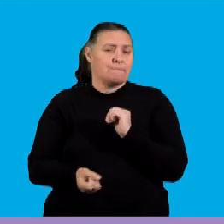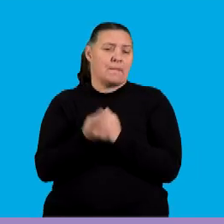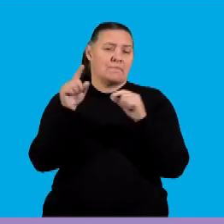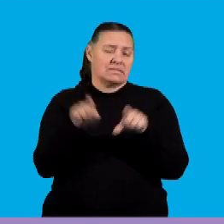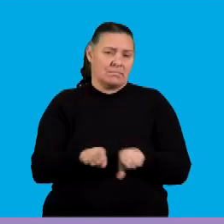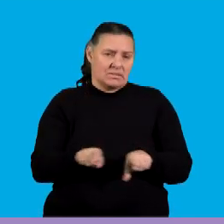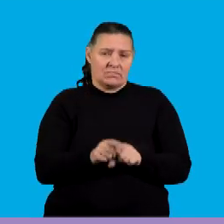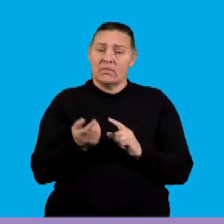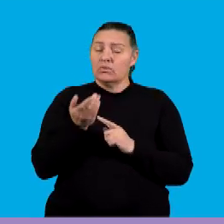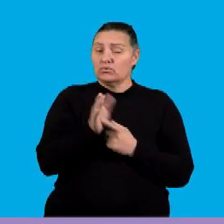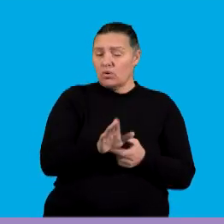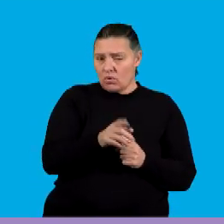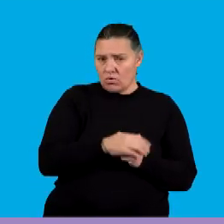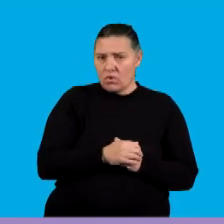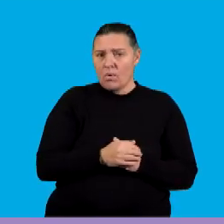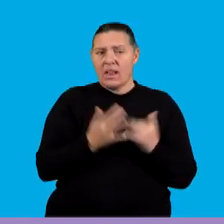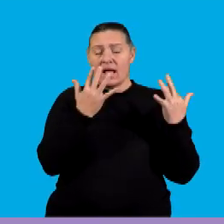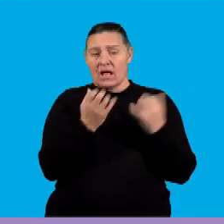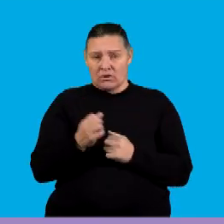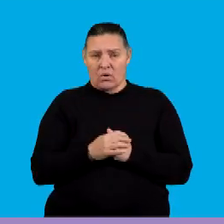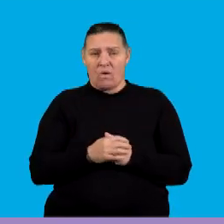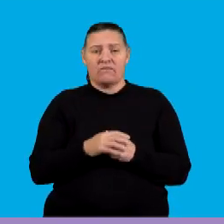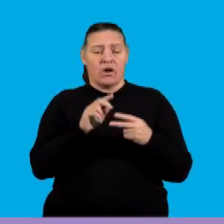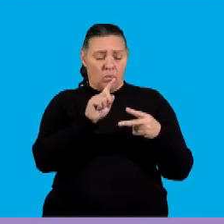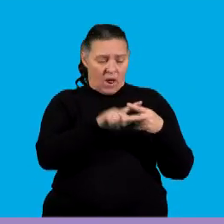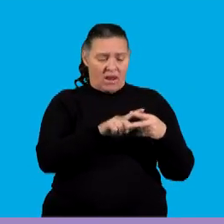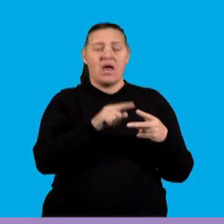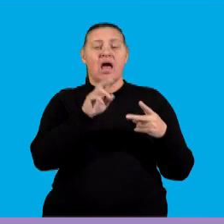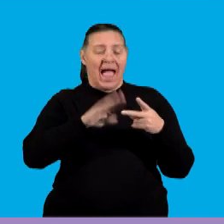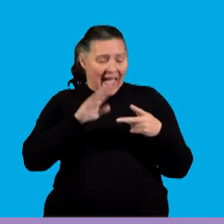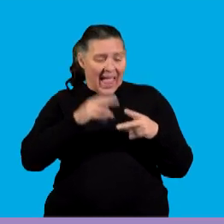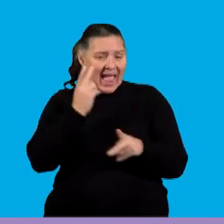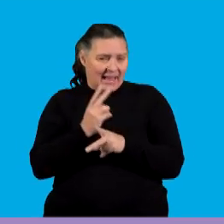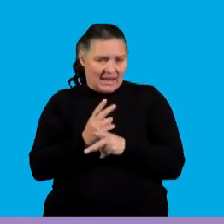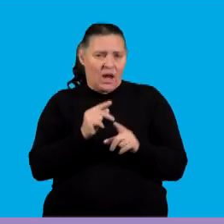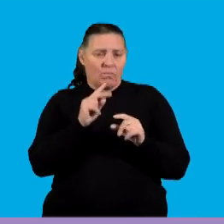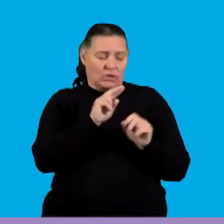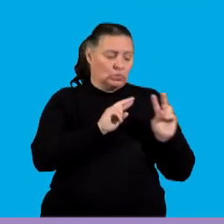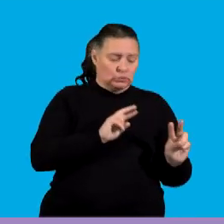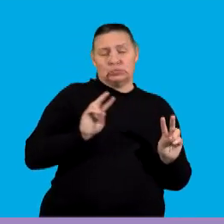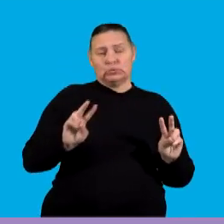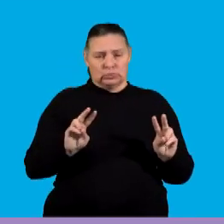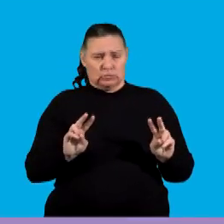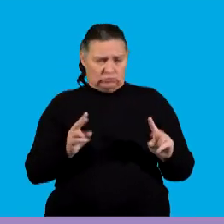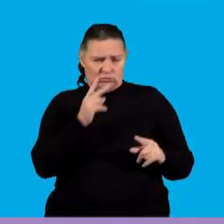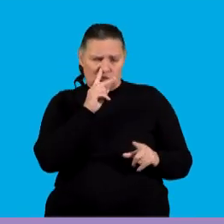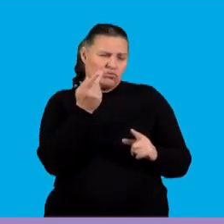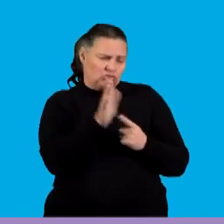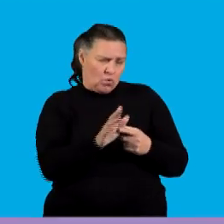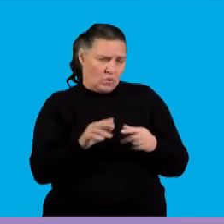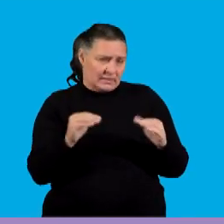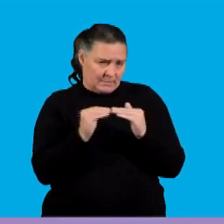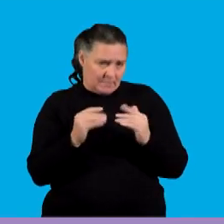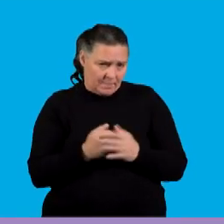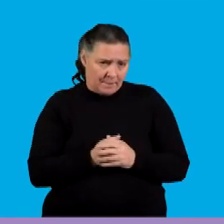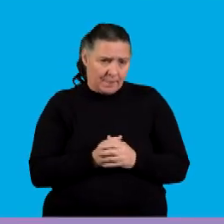out the same. And just to show you that, we will calculate the gradient twice using 2 different points. Let's start with